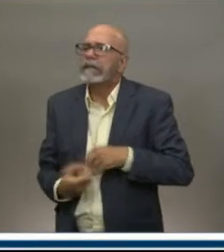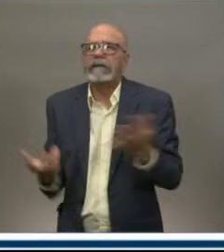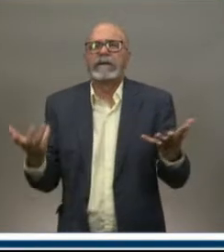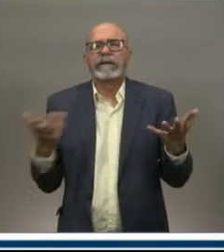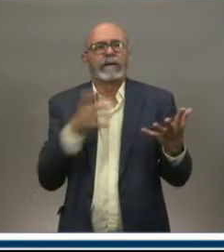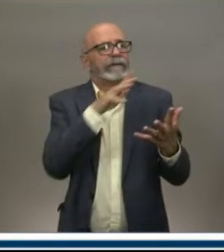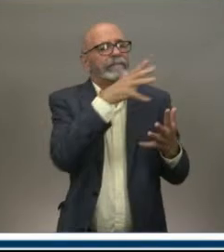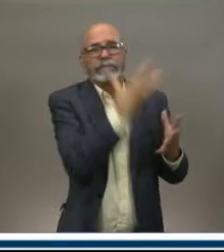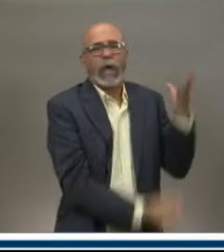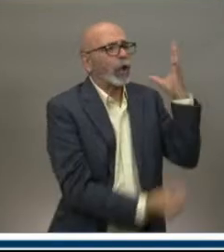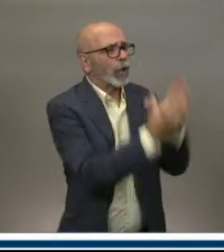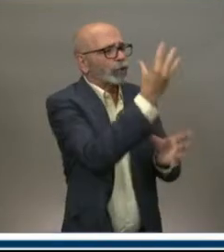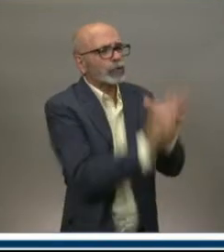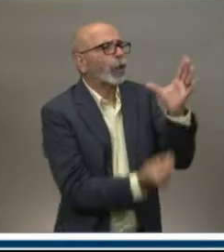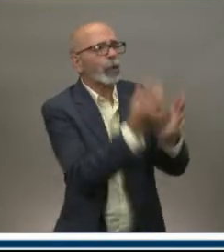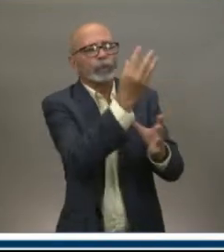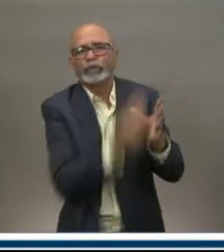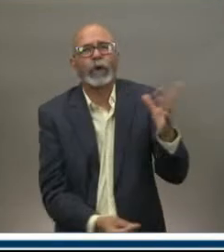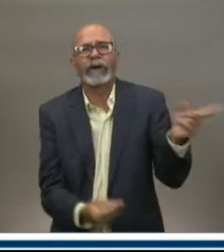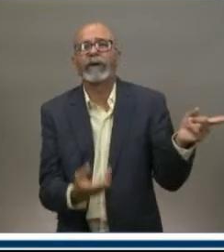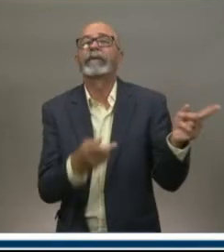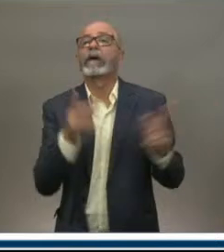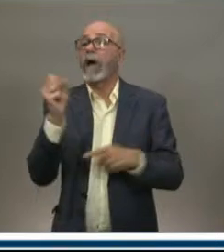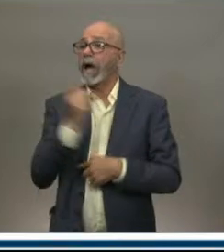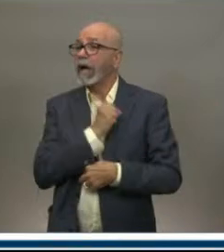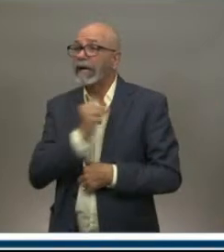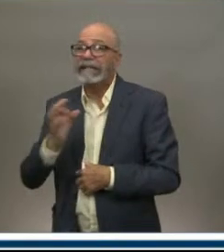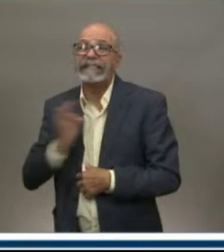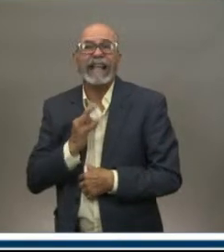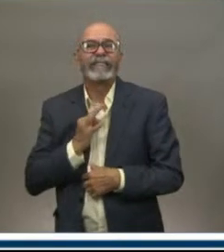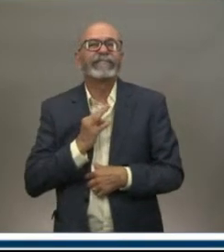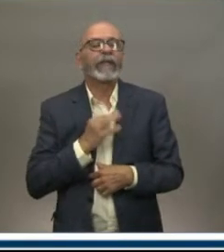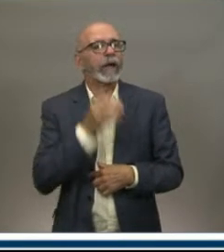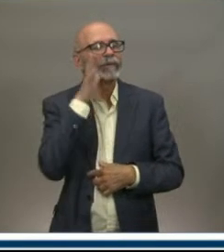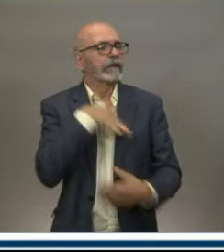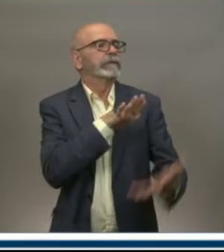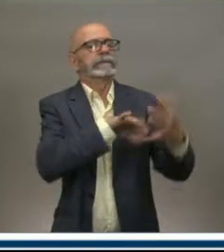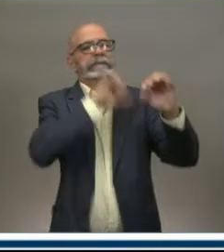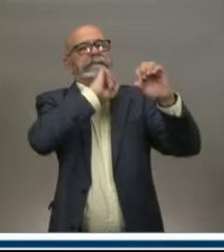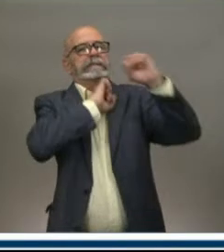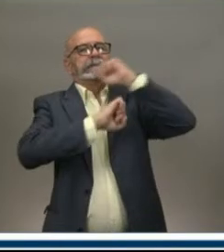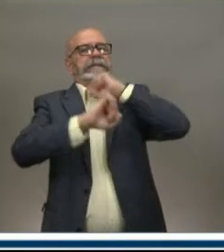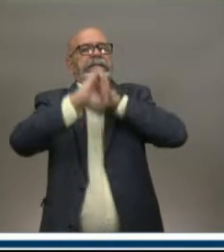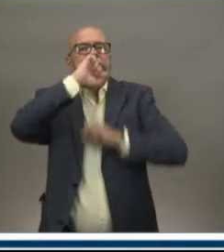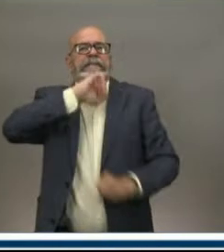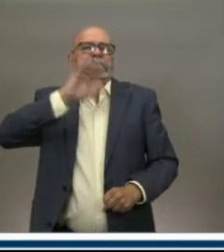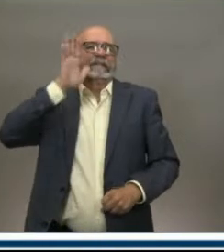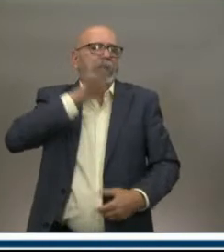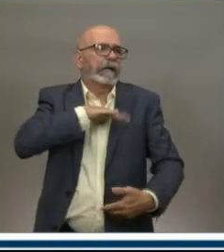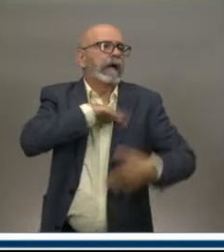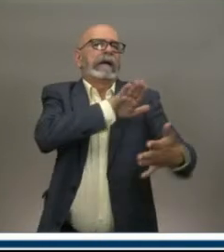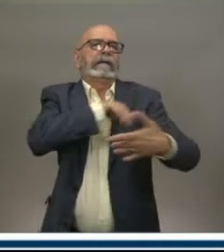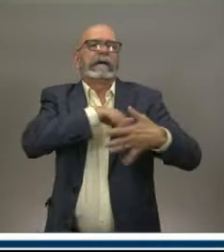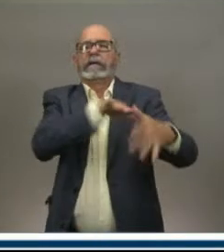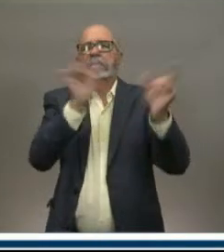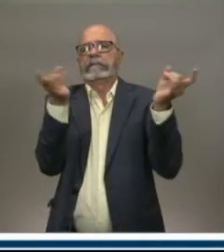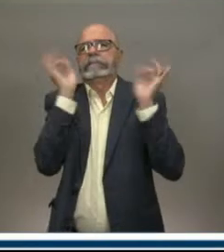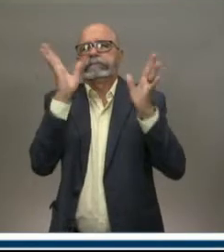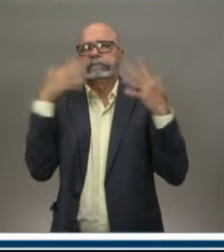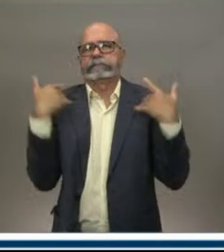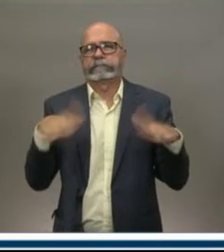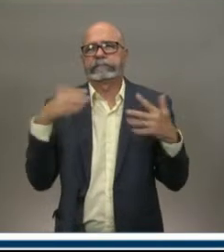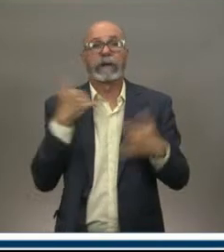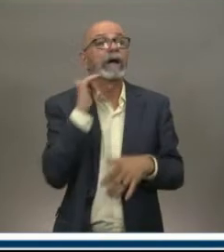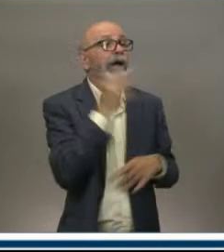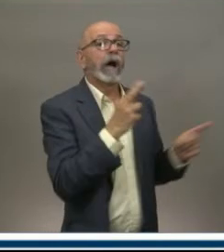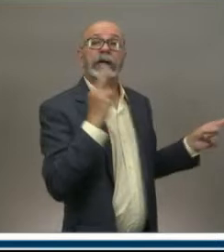that staff will continue to face challenges as they go to work. And I understand that residents and their family members want to